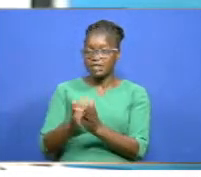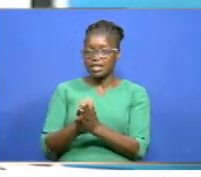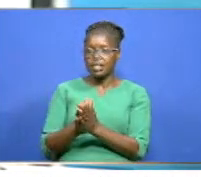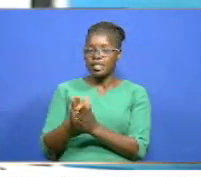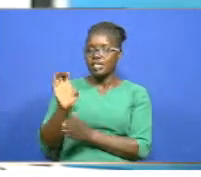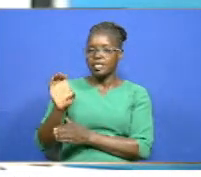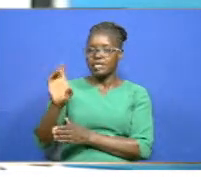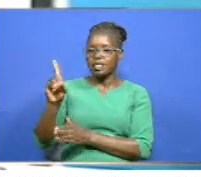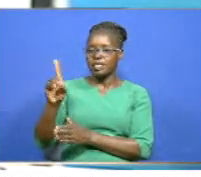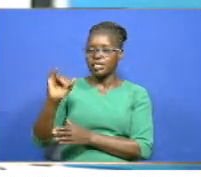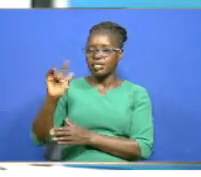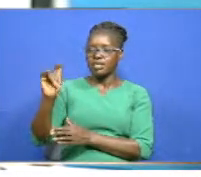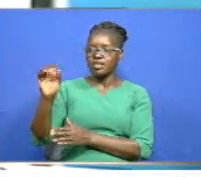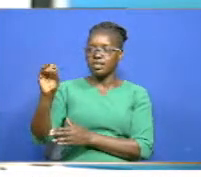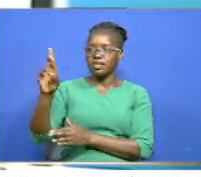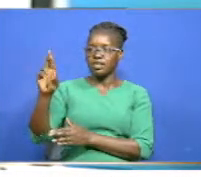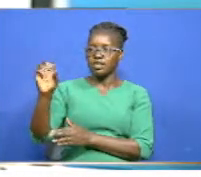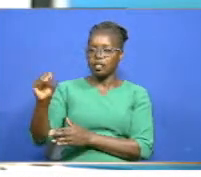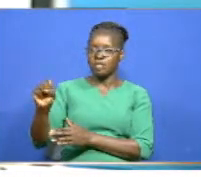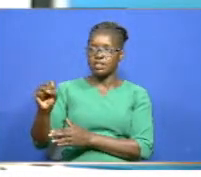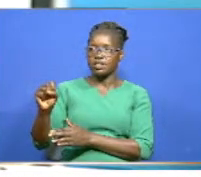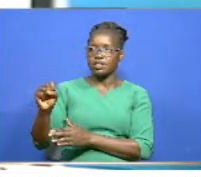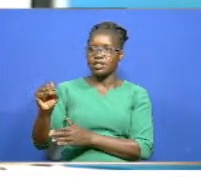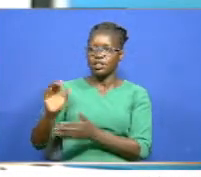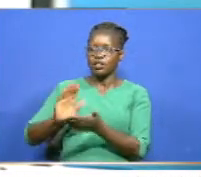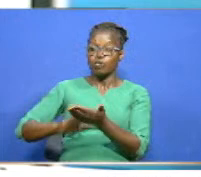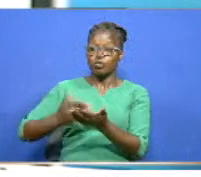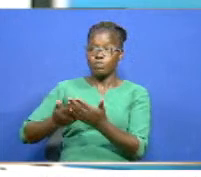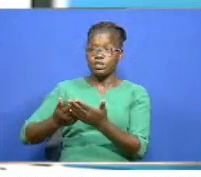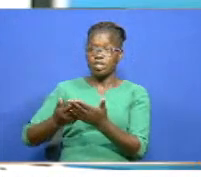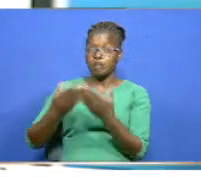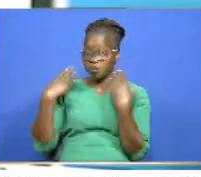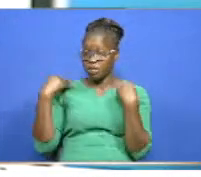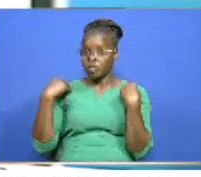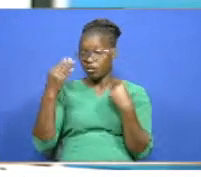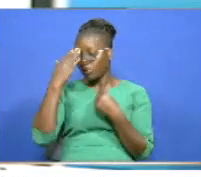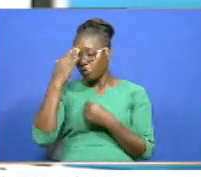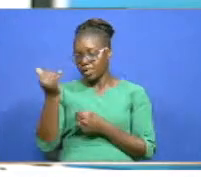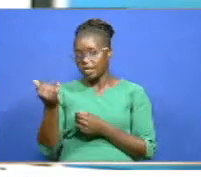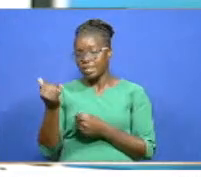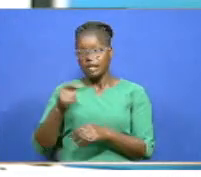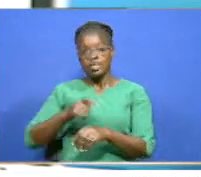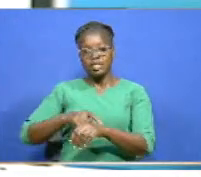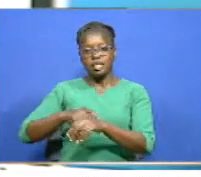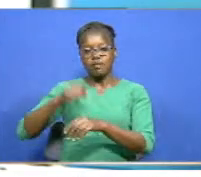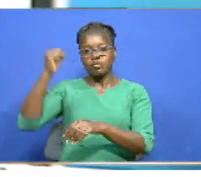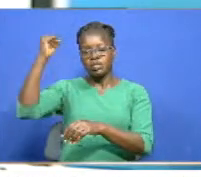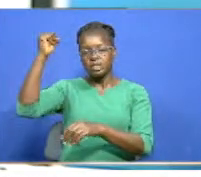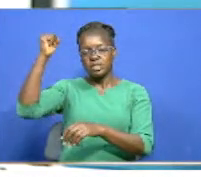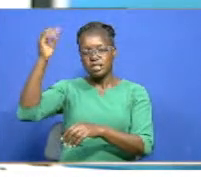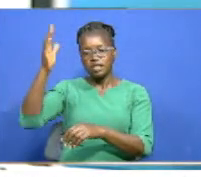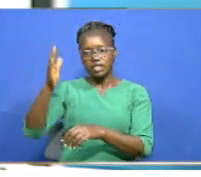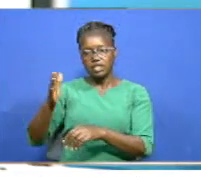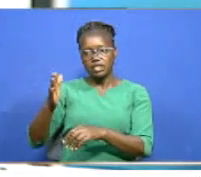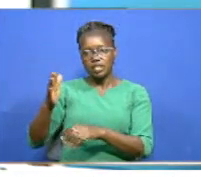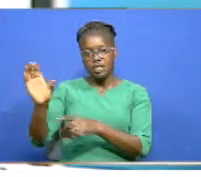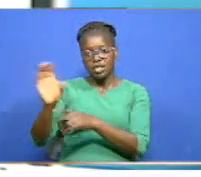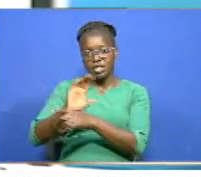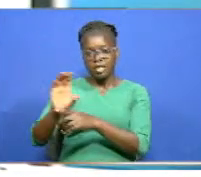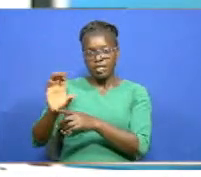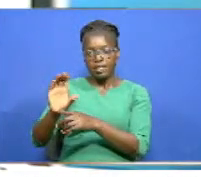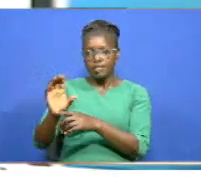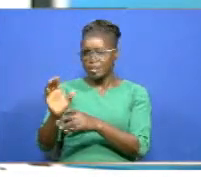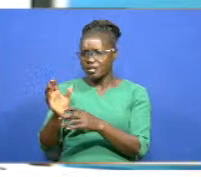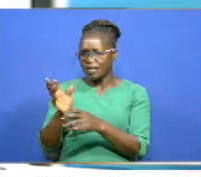Editors Guild is proposing is a little bit more practical. Because when politicians, when their career is at stake, they'll